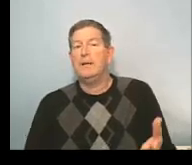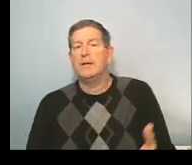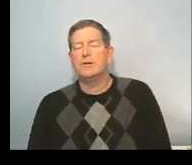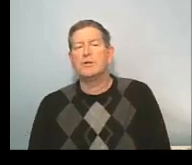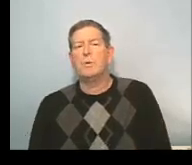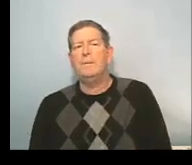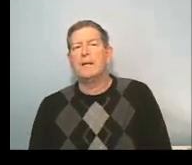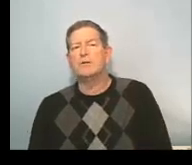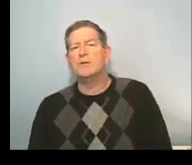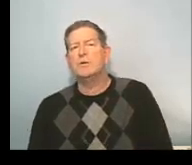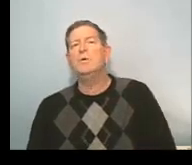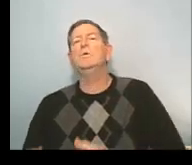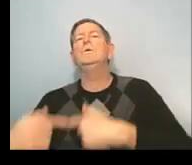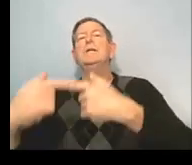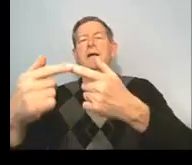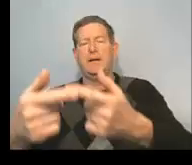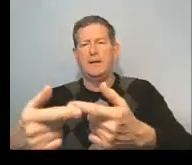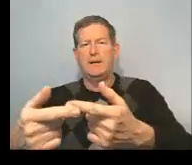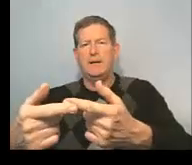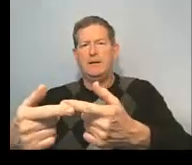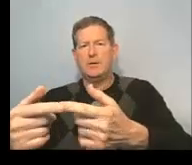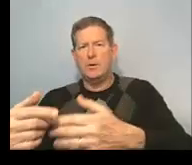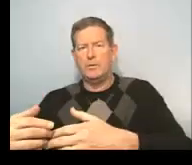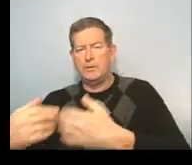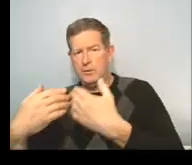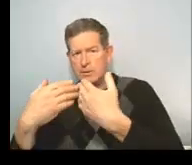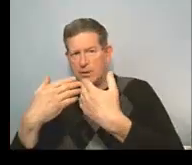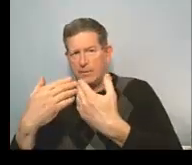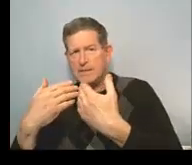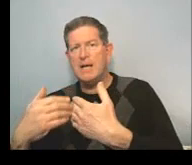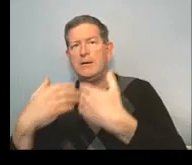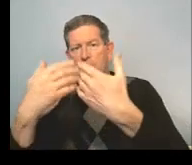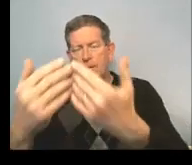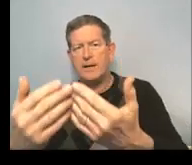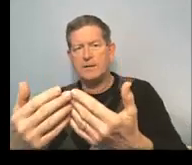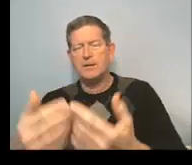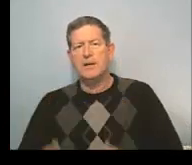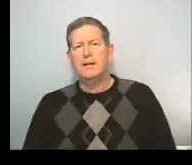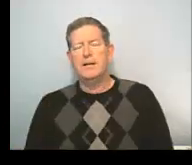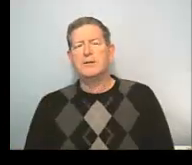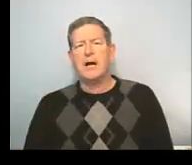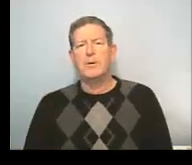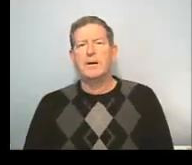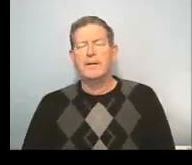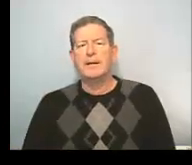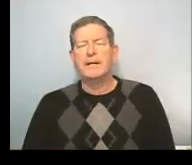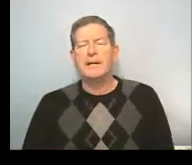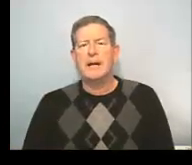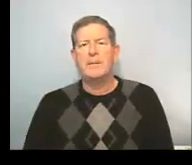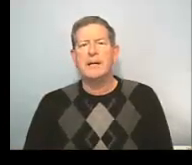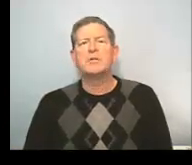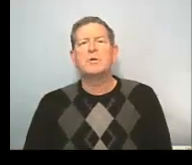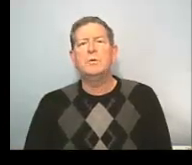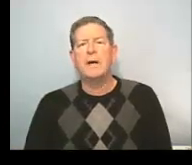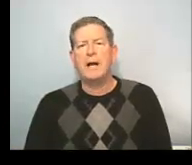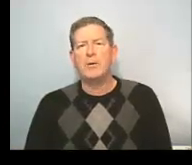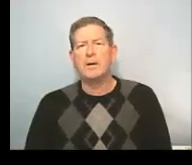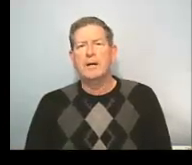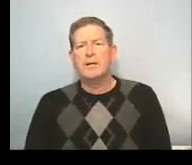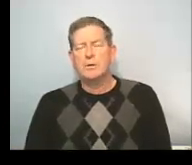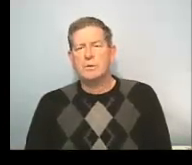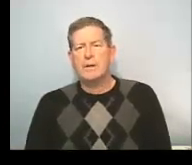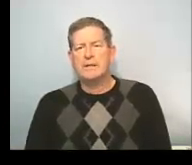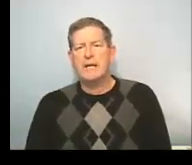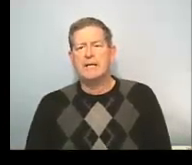just like we do in English, it's 20 minutes to 10. You go use the number 10. You go to the next hour and then indicate how many minutes to that